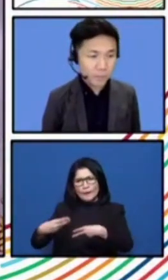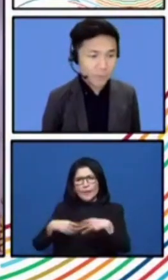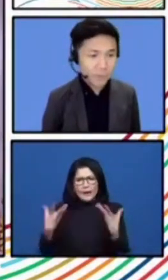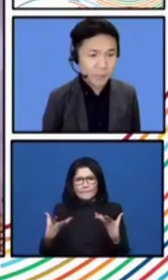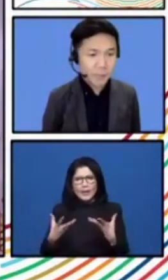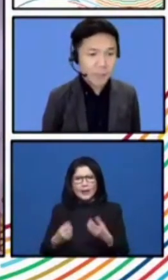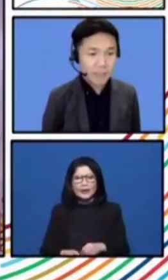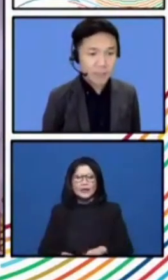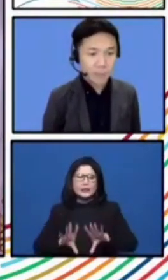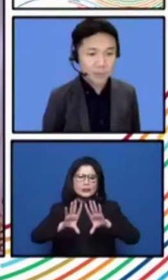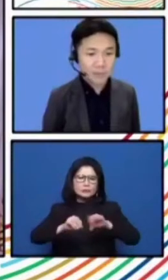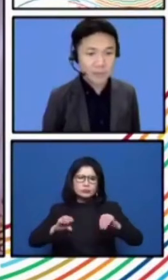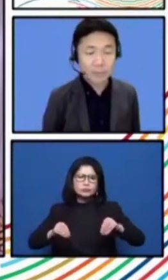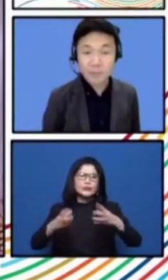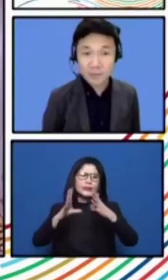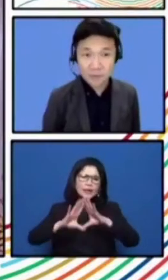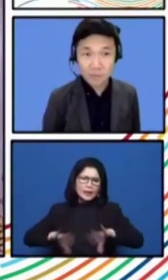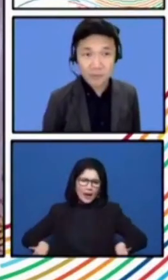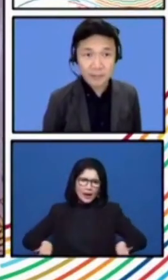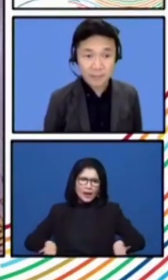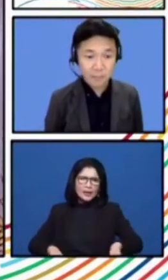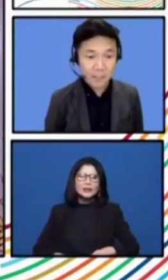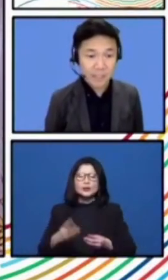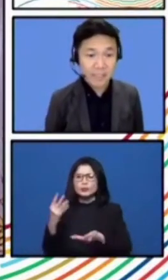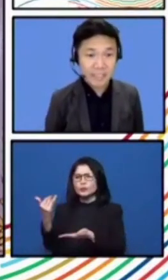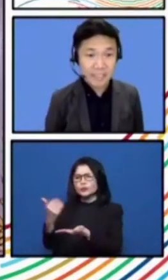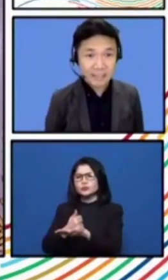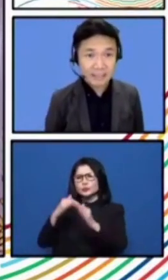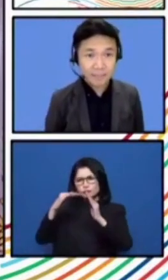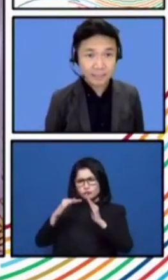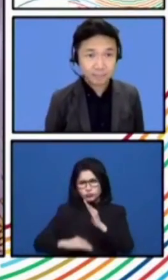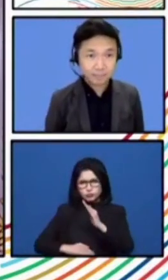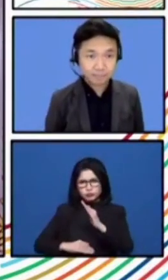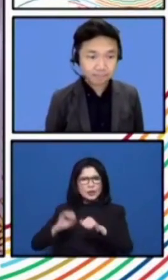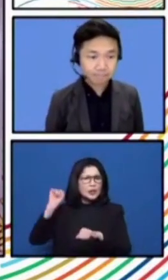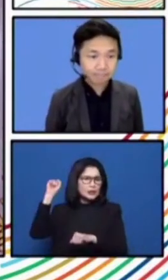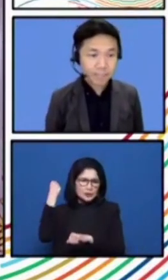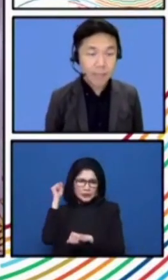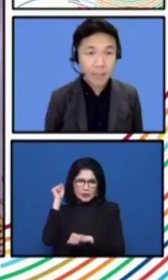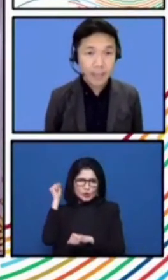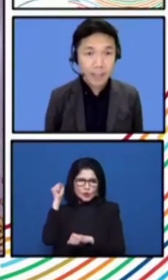decrement as well as the difficulties in meeting their needs